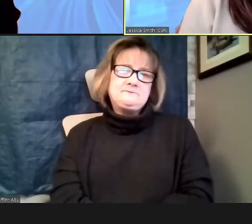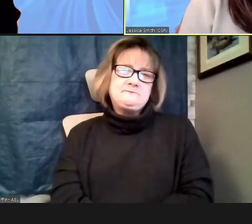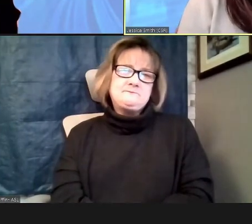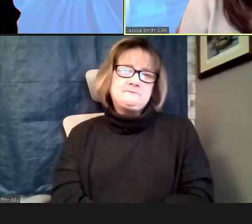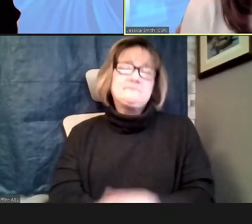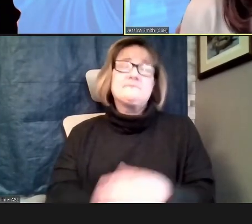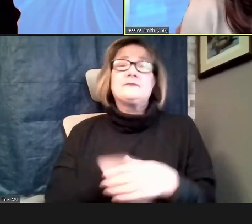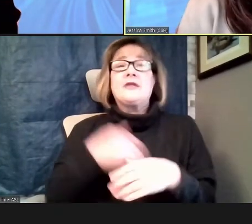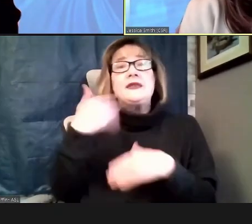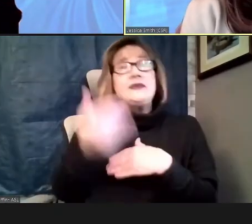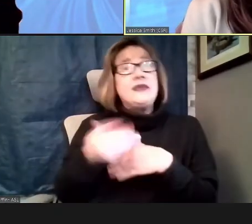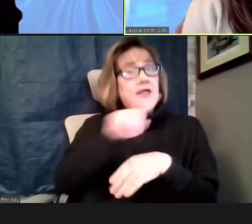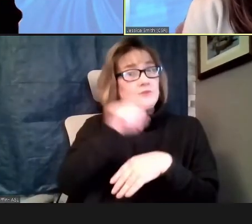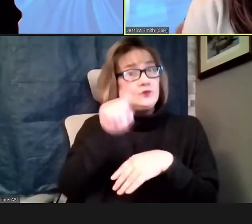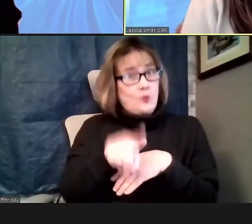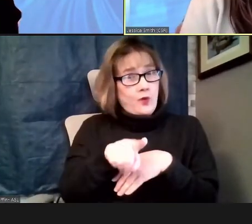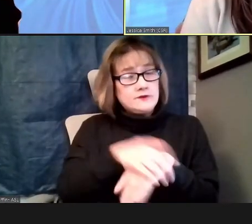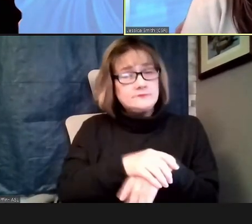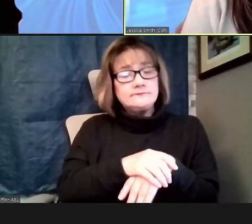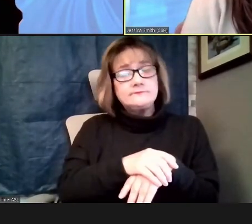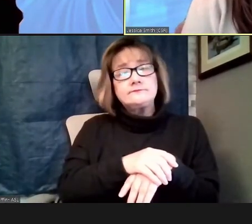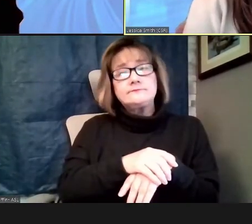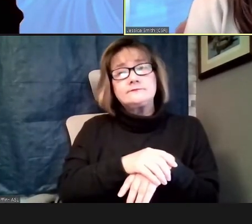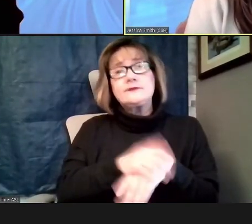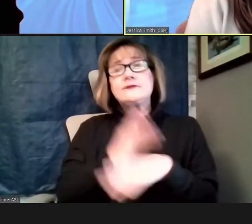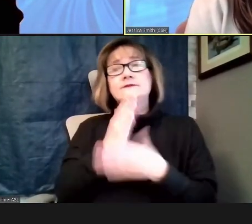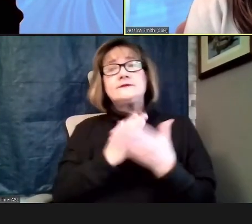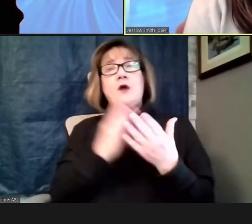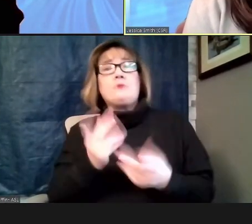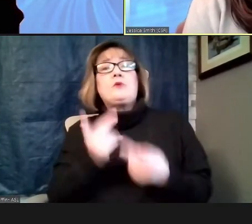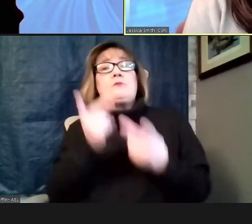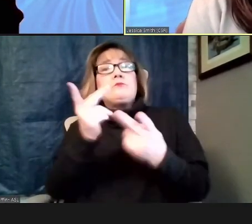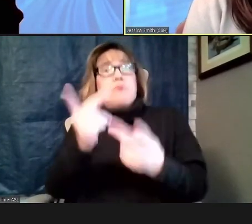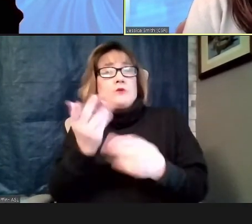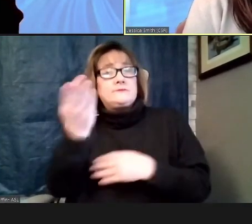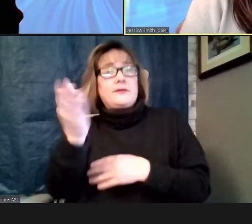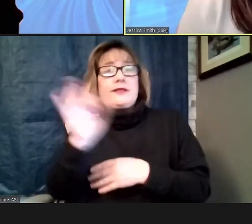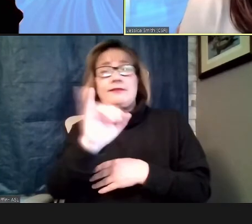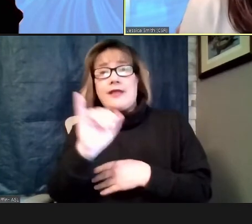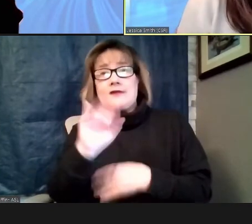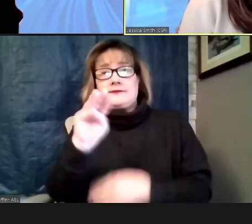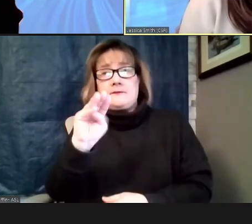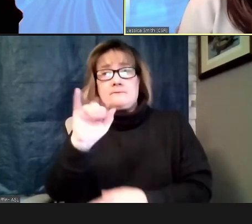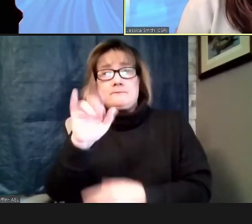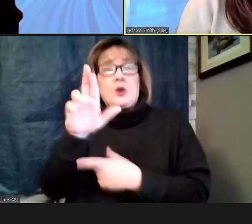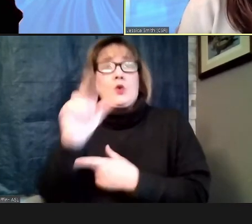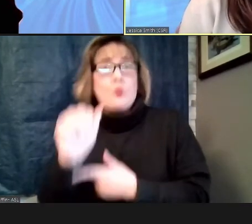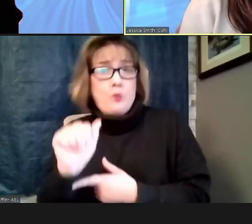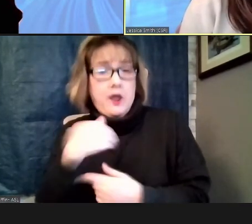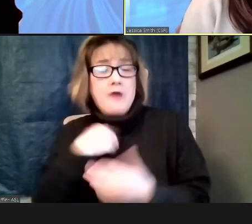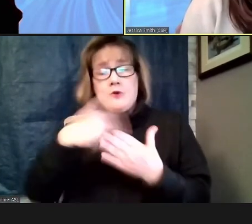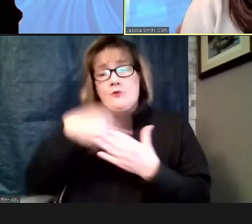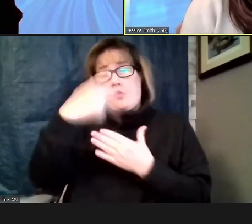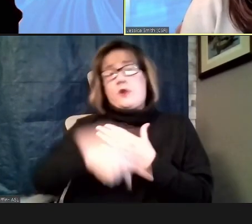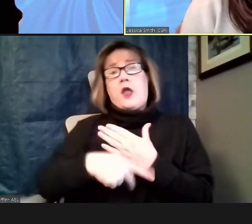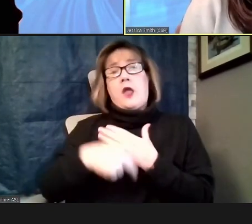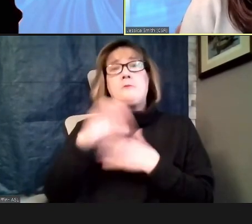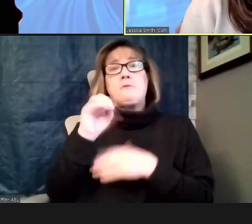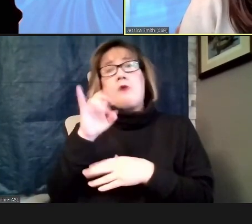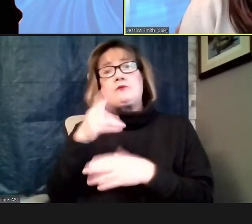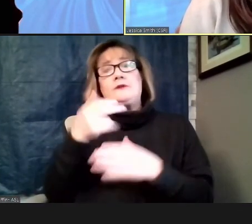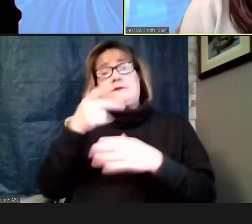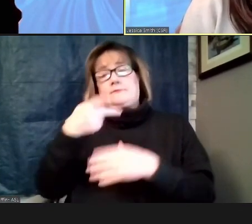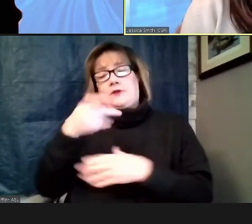And for our next question, for some proposal submissions, like the MIRA, there's a program officer listed under the